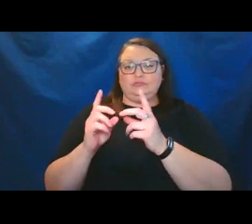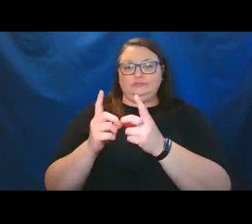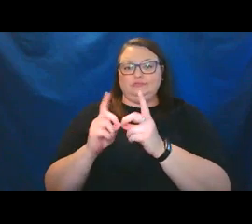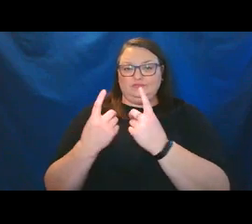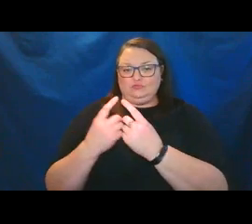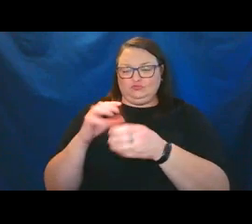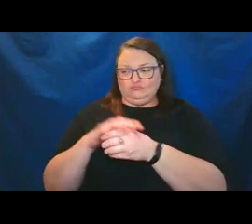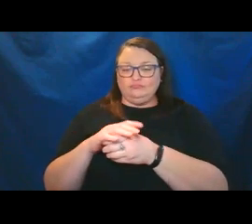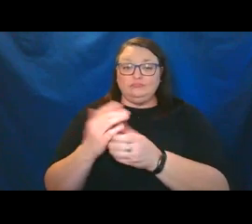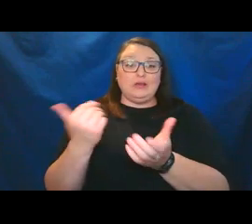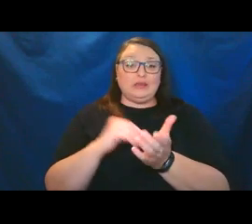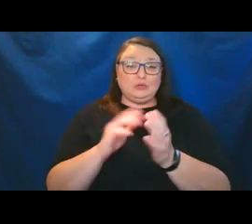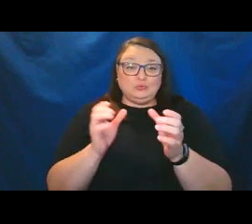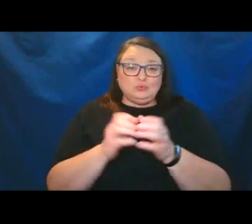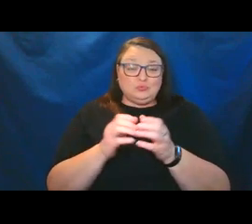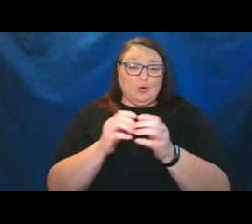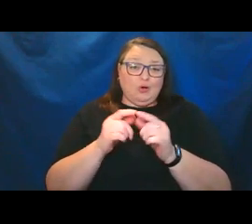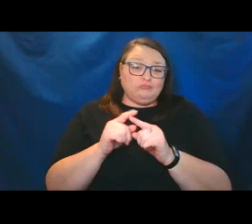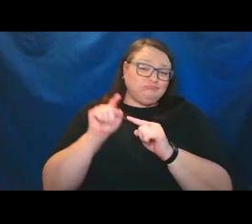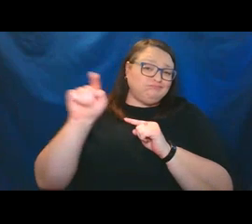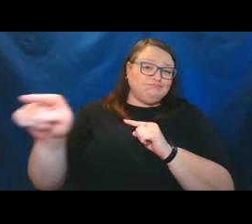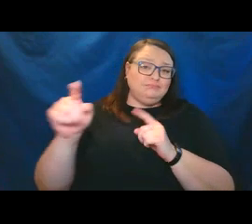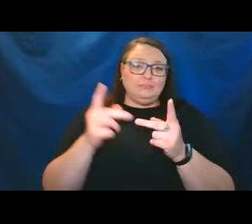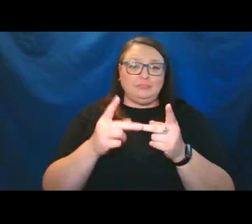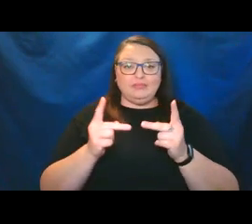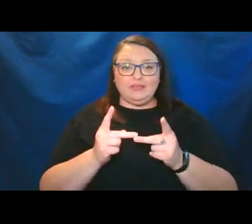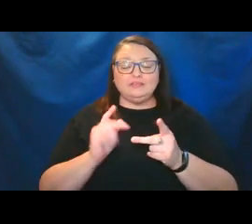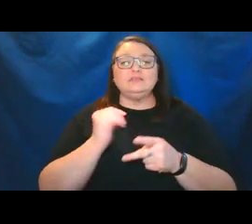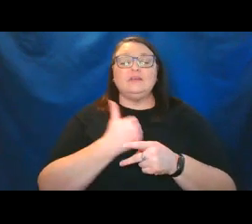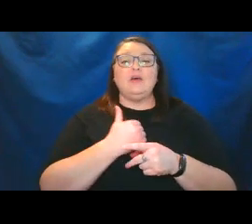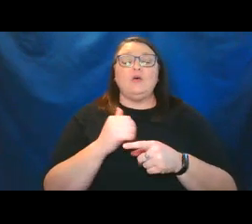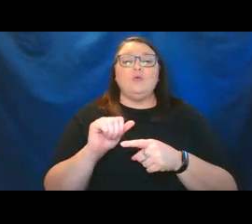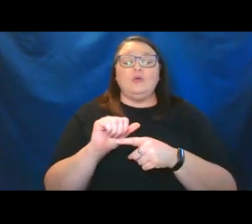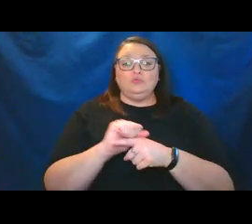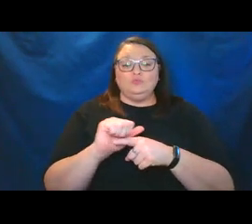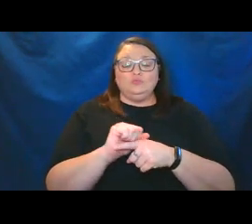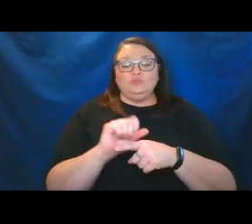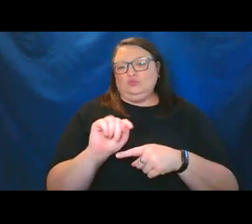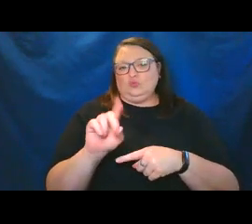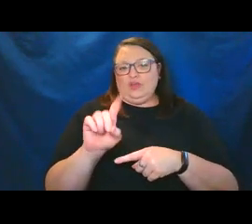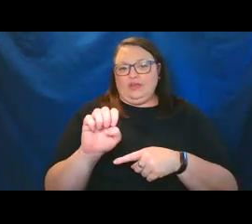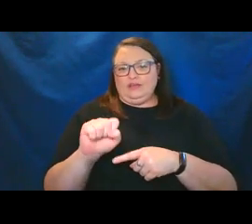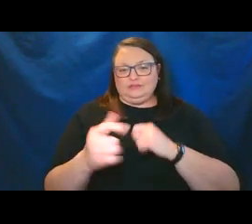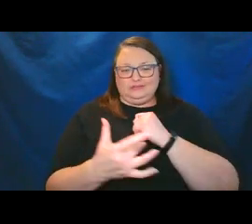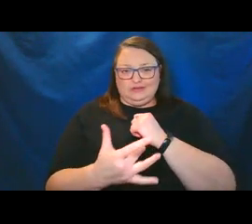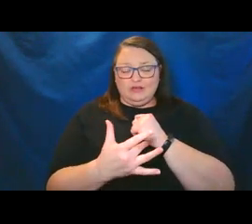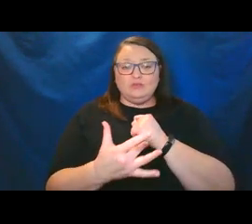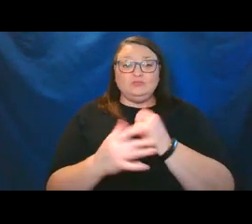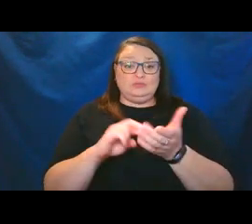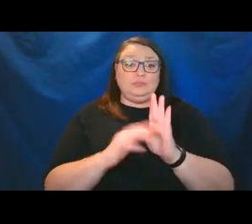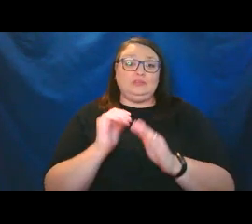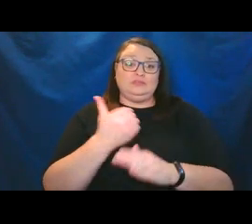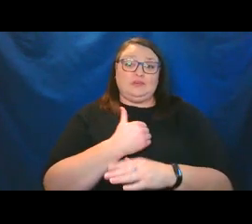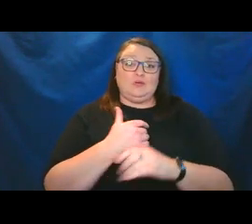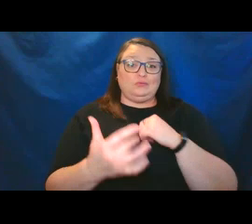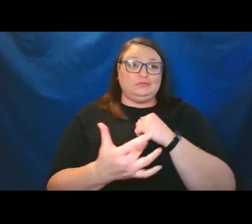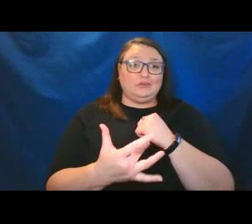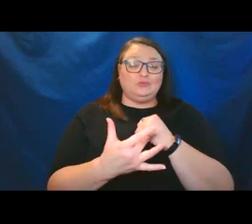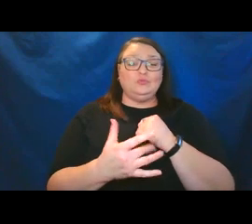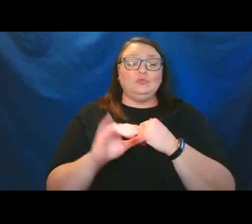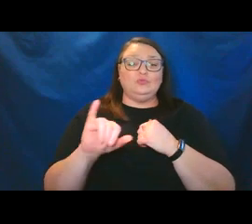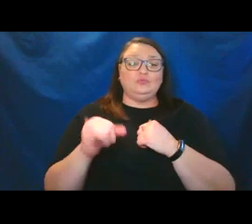small remote place, and so our Trades and Technology Division serves as our technical journeyman licensing